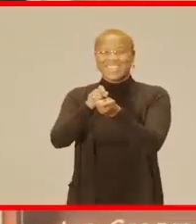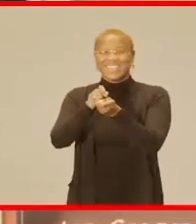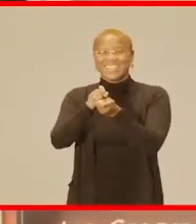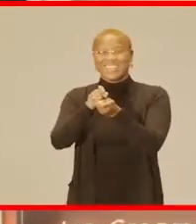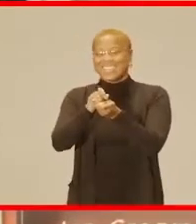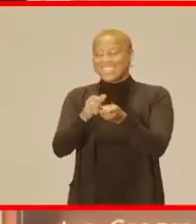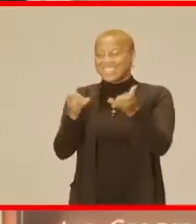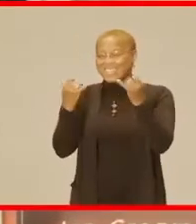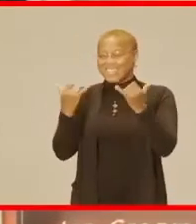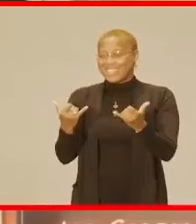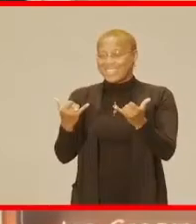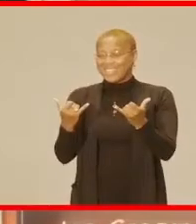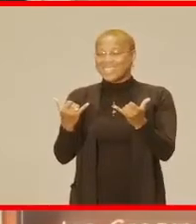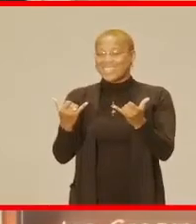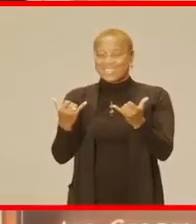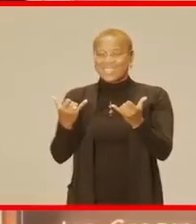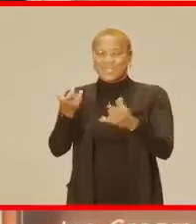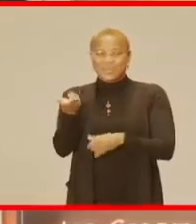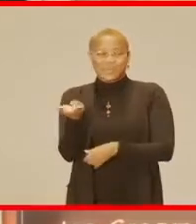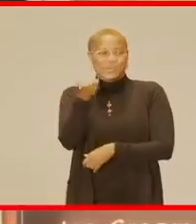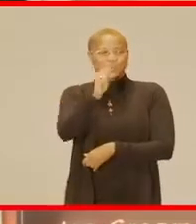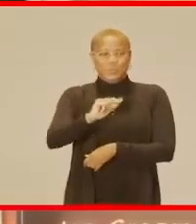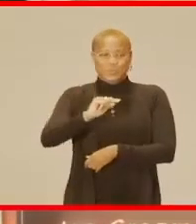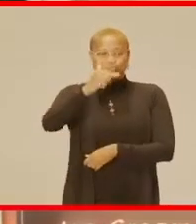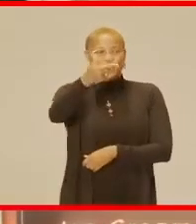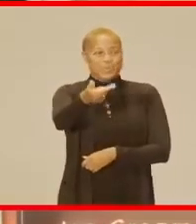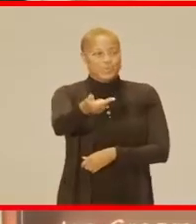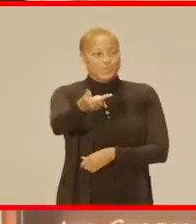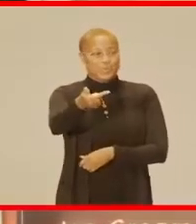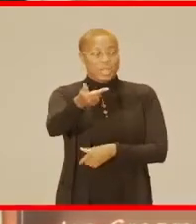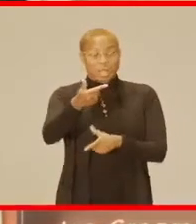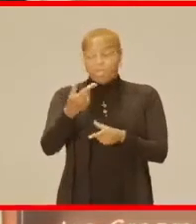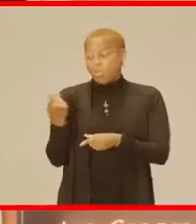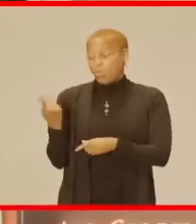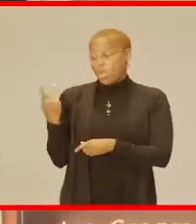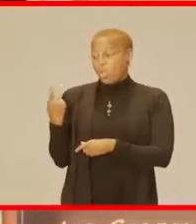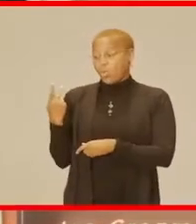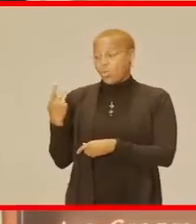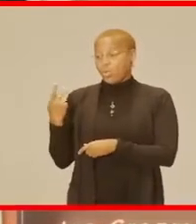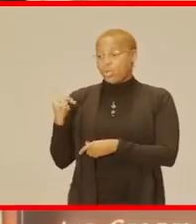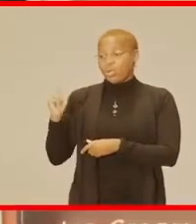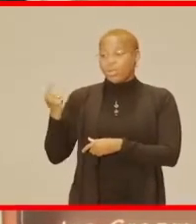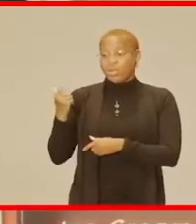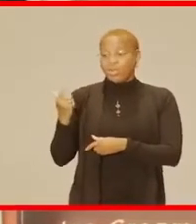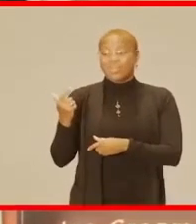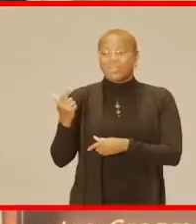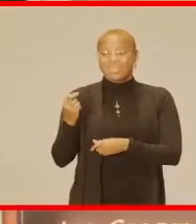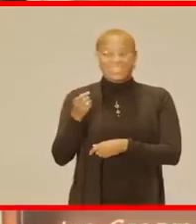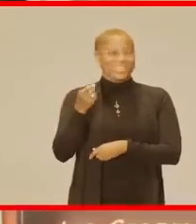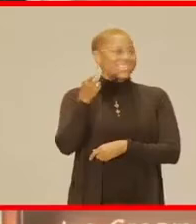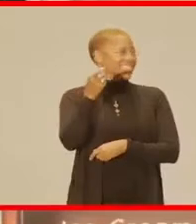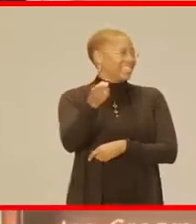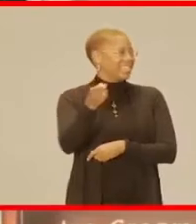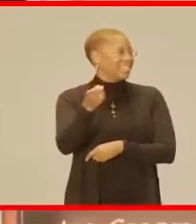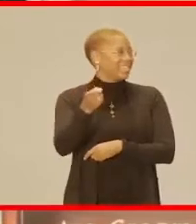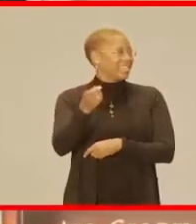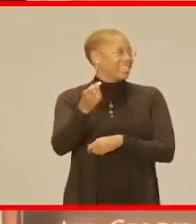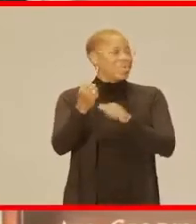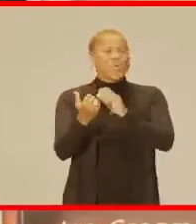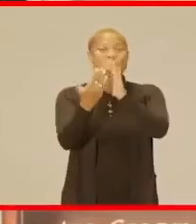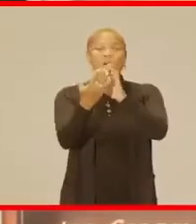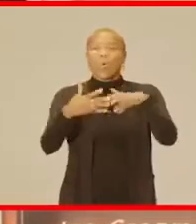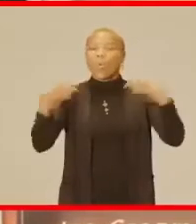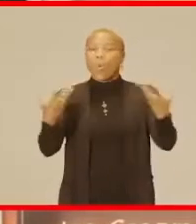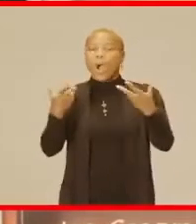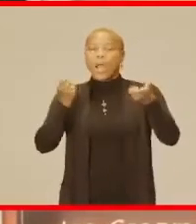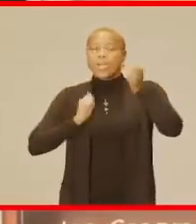So now we turn the floor to you, and Haley and I will take turns addressing what you share. What